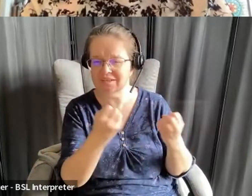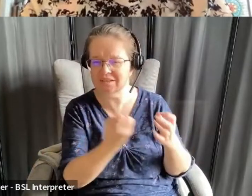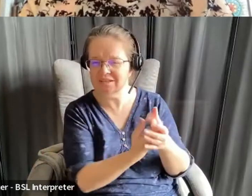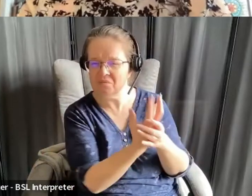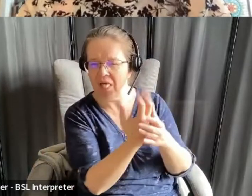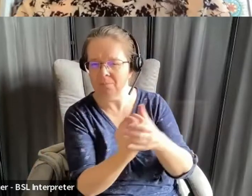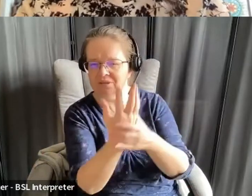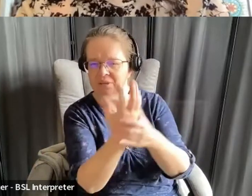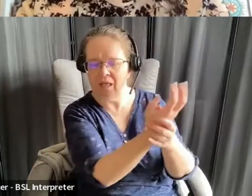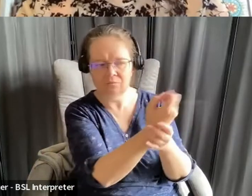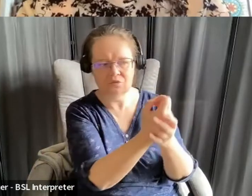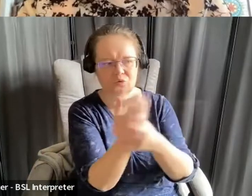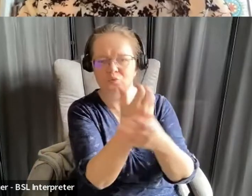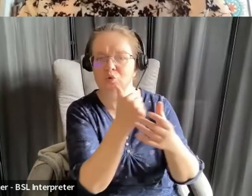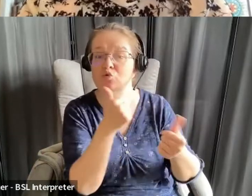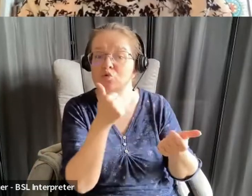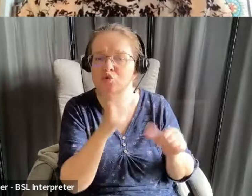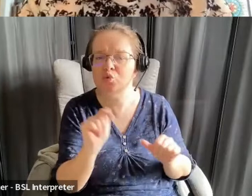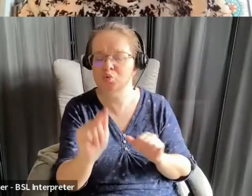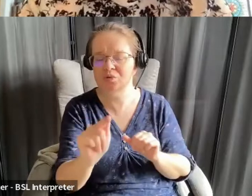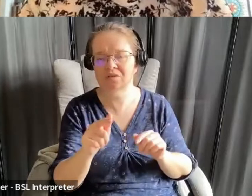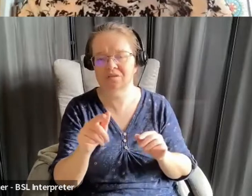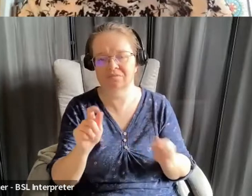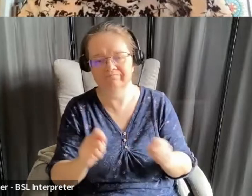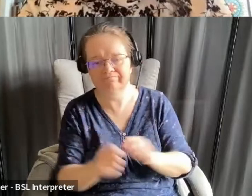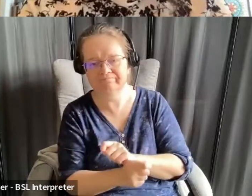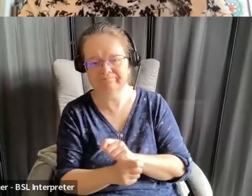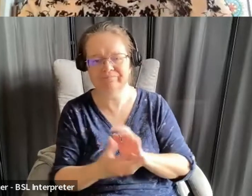help you overcome these difficulties. That's a